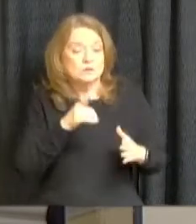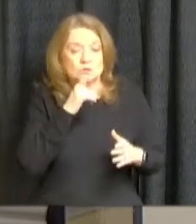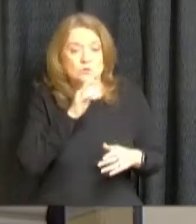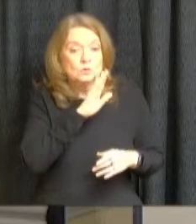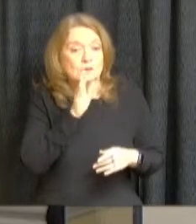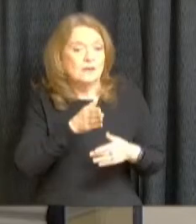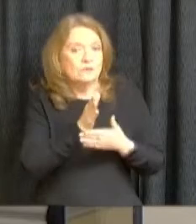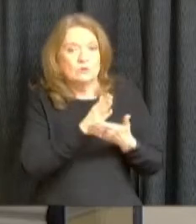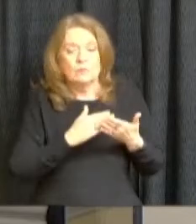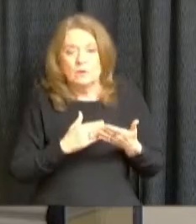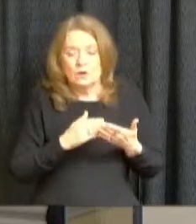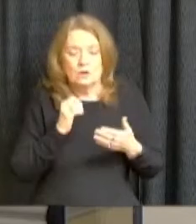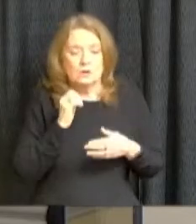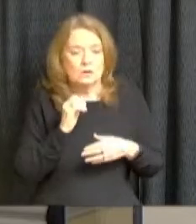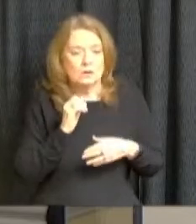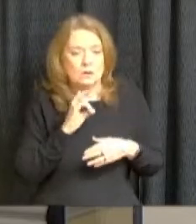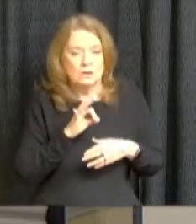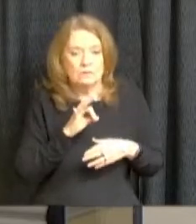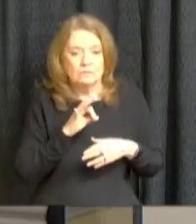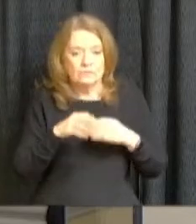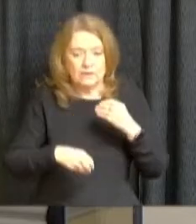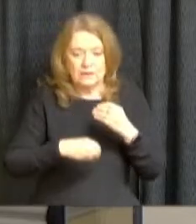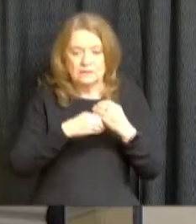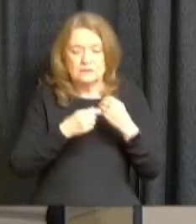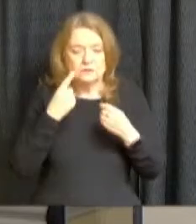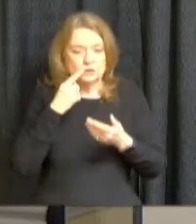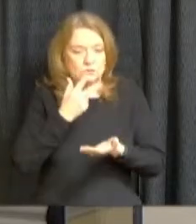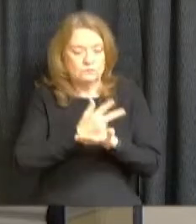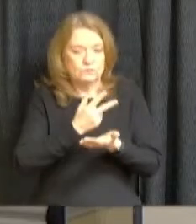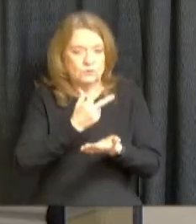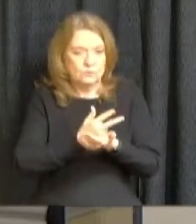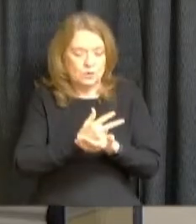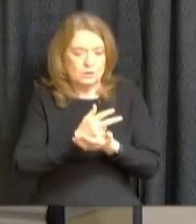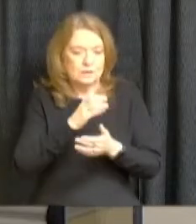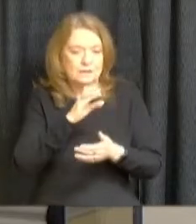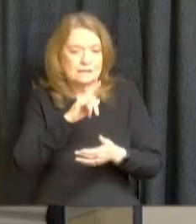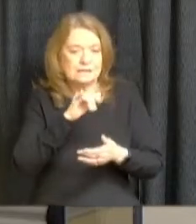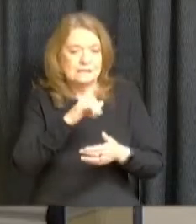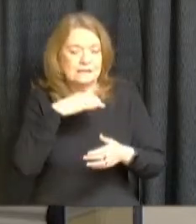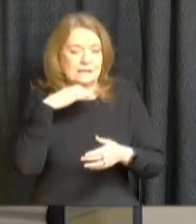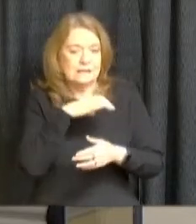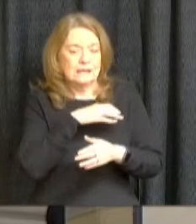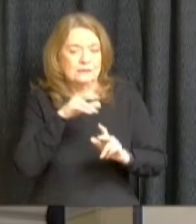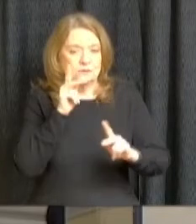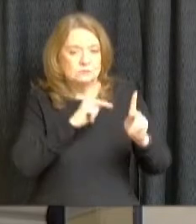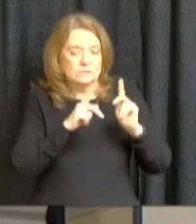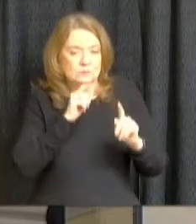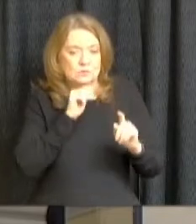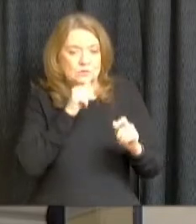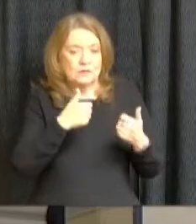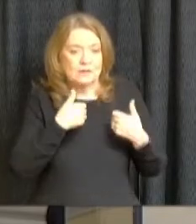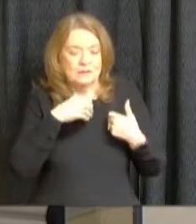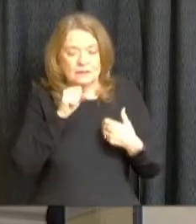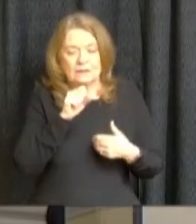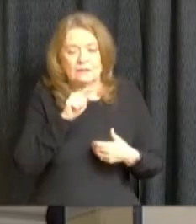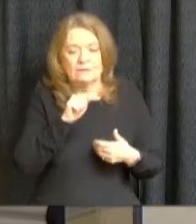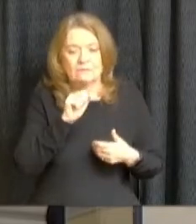part of the addition for parking, and city council persons that do not have status.